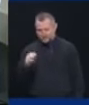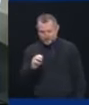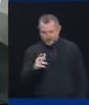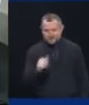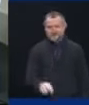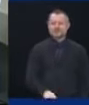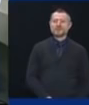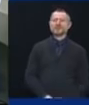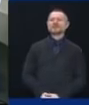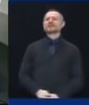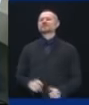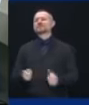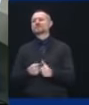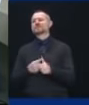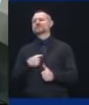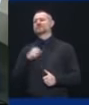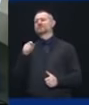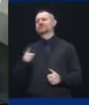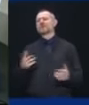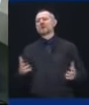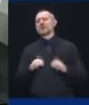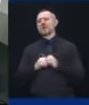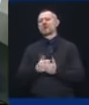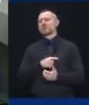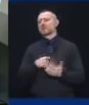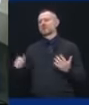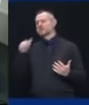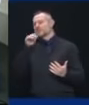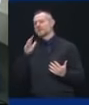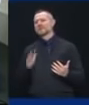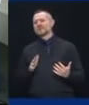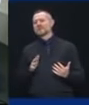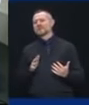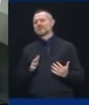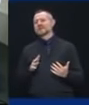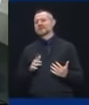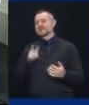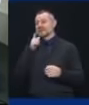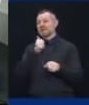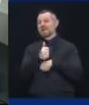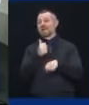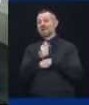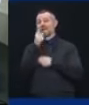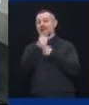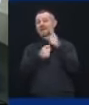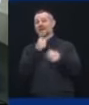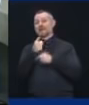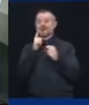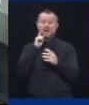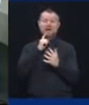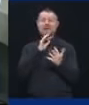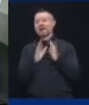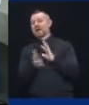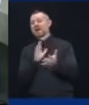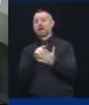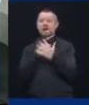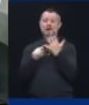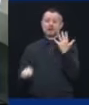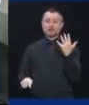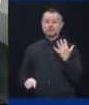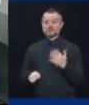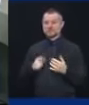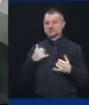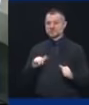First, Governor, how are the women who have come forward accusing you of sexual harassment and still in your employ being protected? And